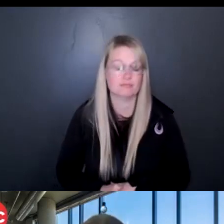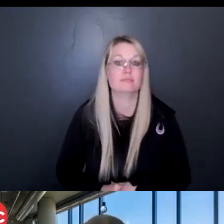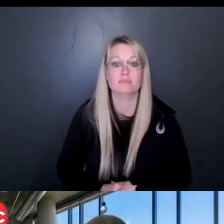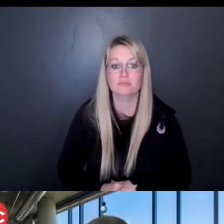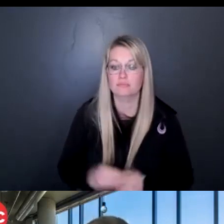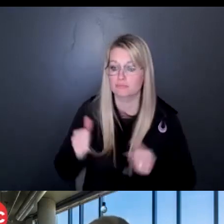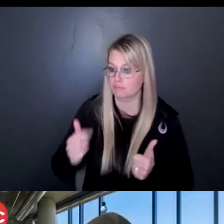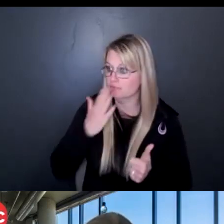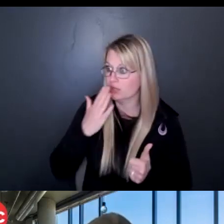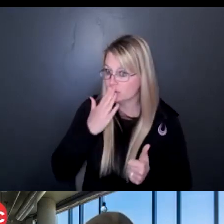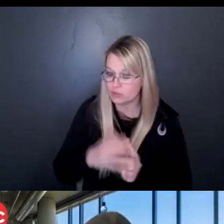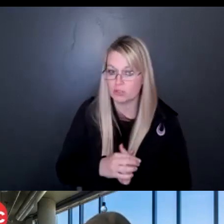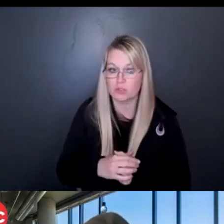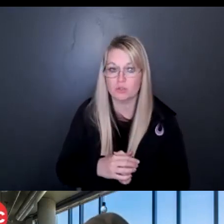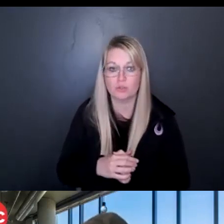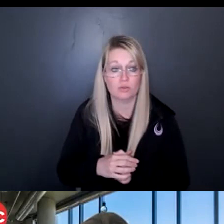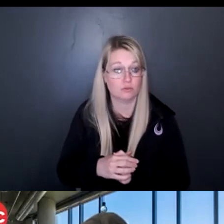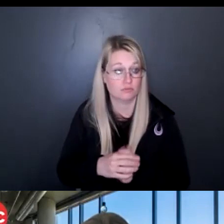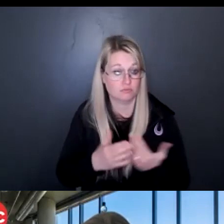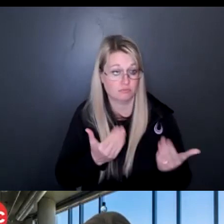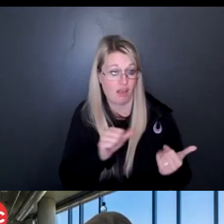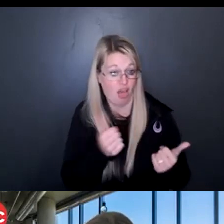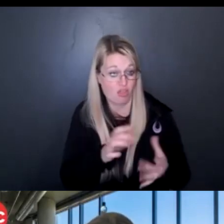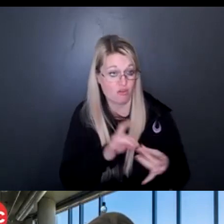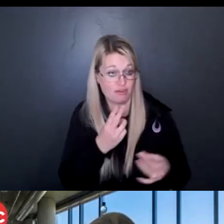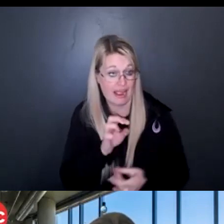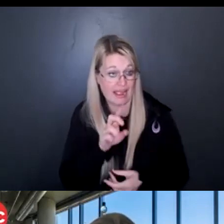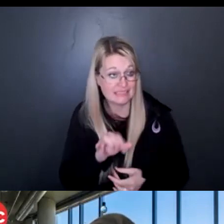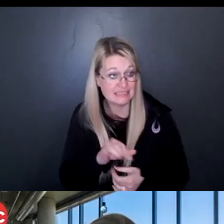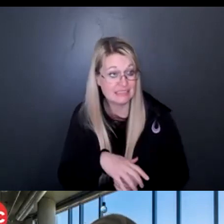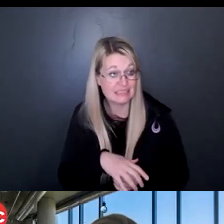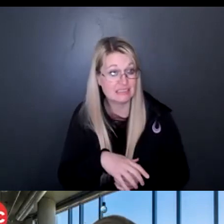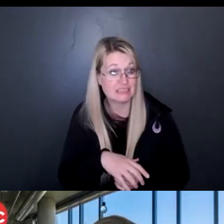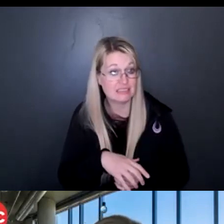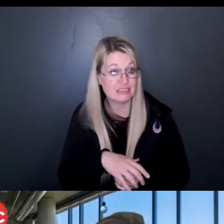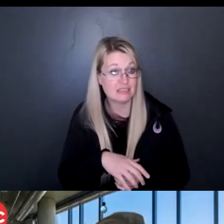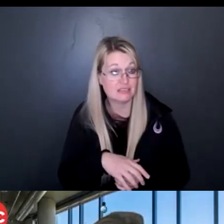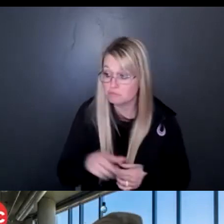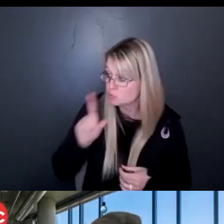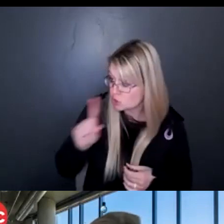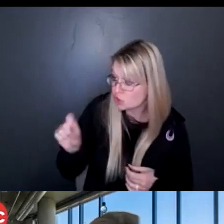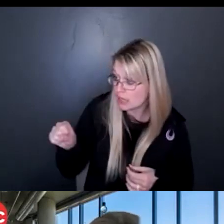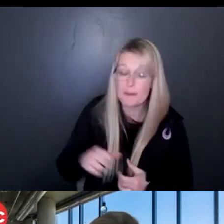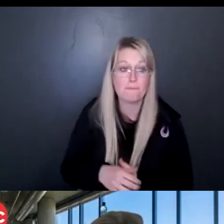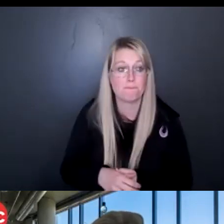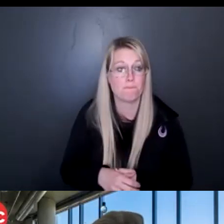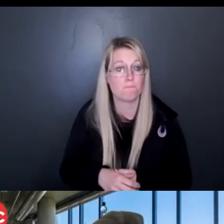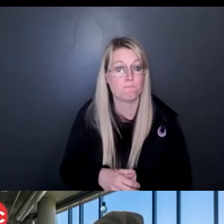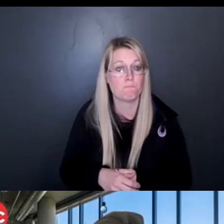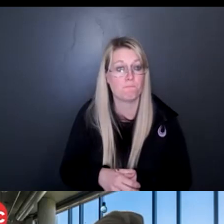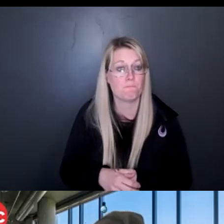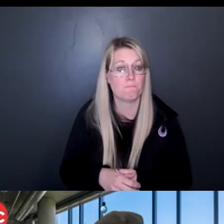Wonderful. Thank you, Veronica. Hadi or Ariel, do you have any comments? Yes, sure. I